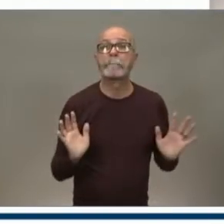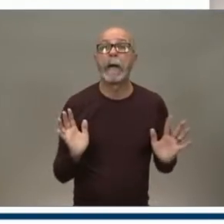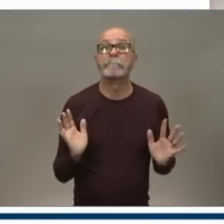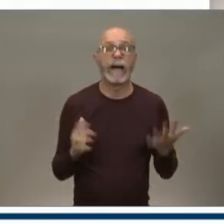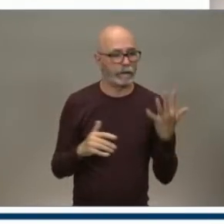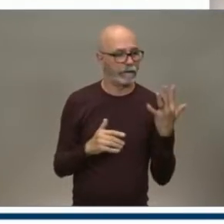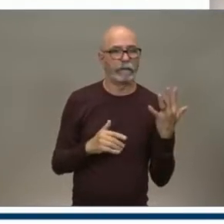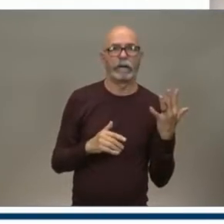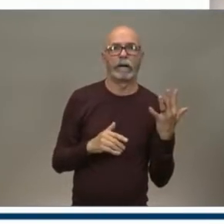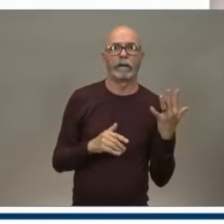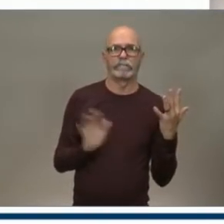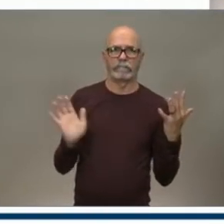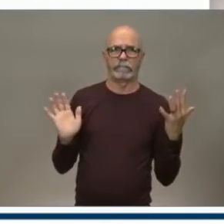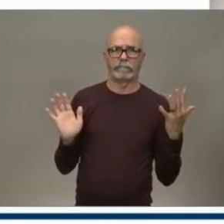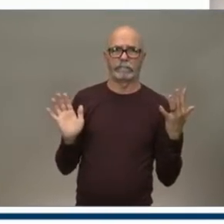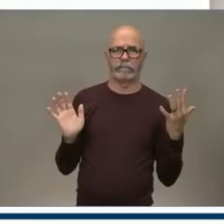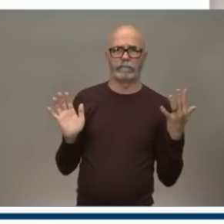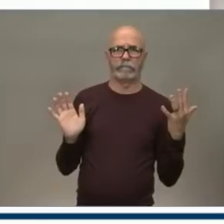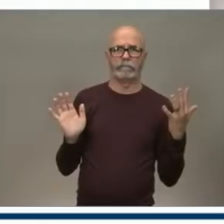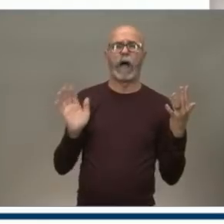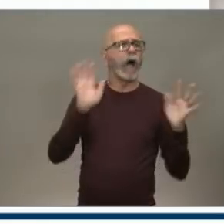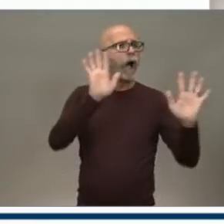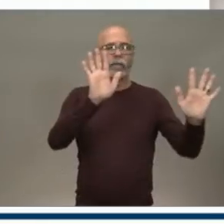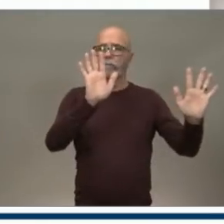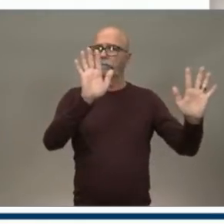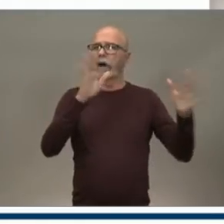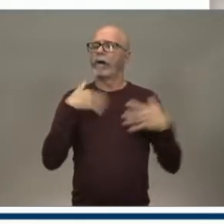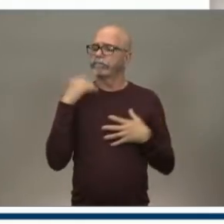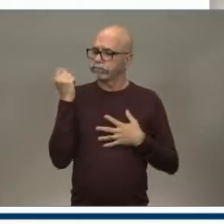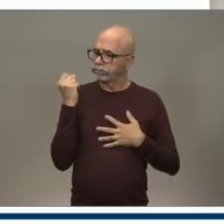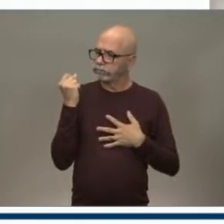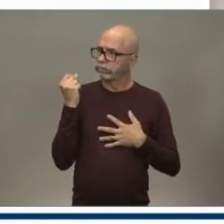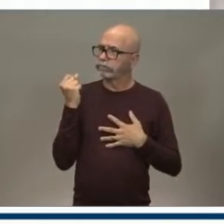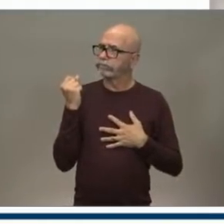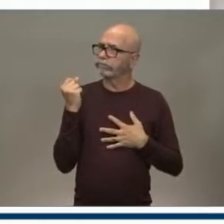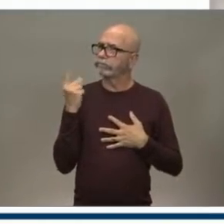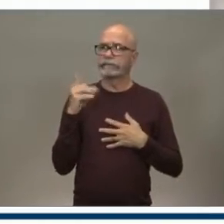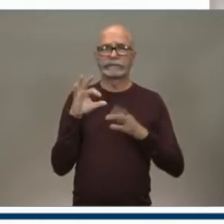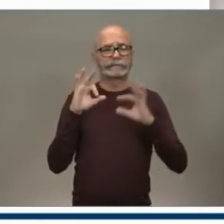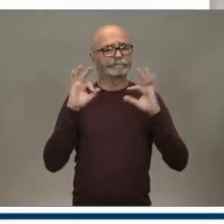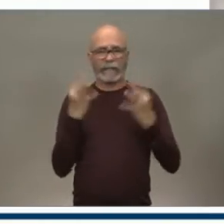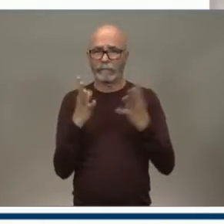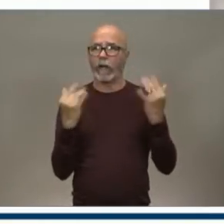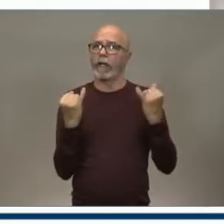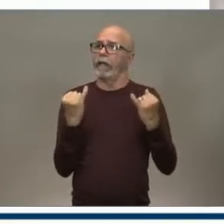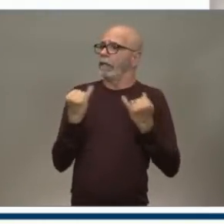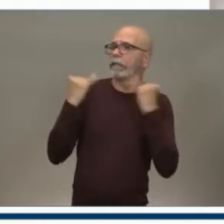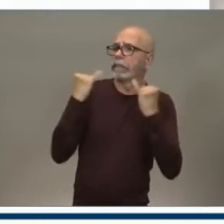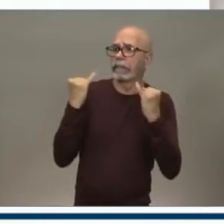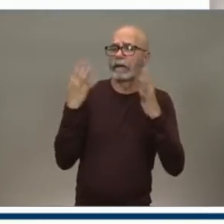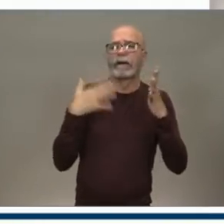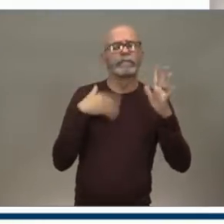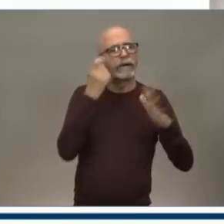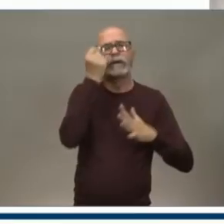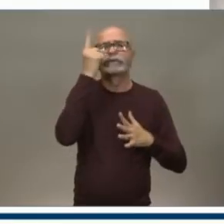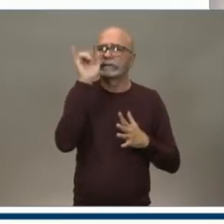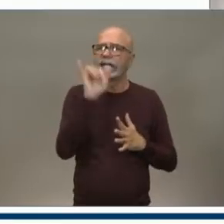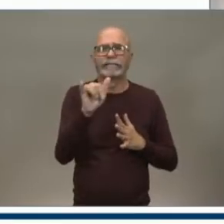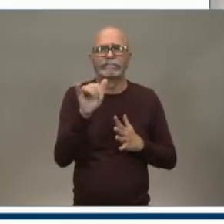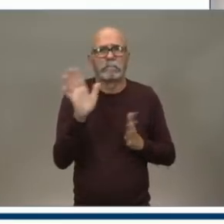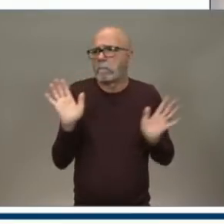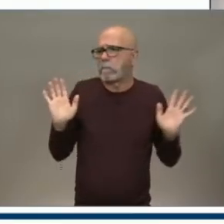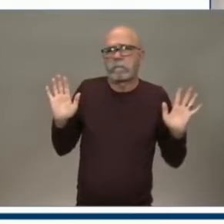This virus has made us all nervous. There's no question about it. There's been a tremendous amount of anxiety throughout all aspects of our